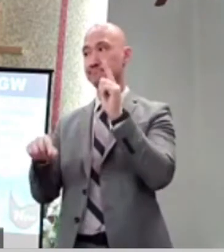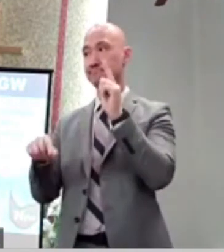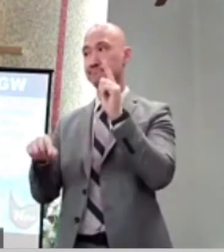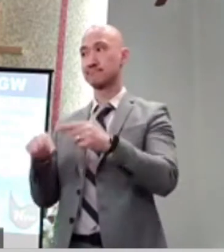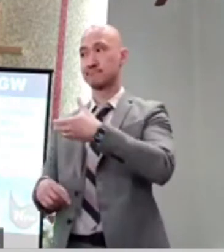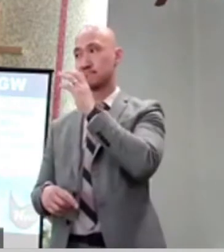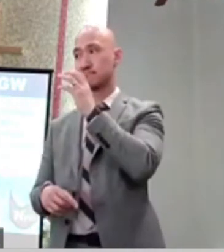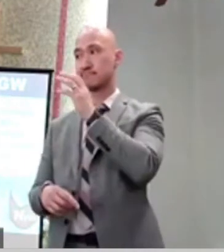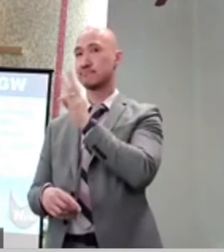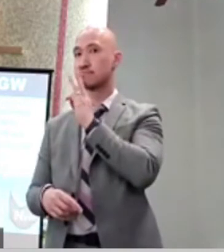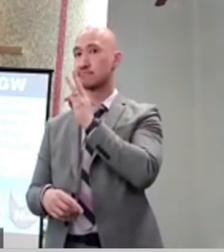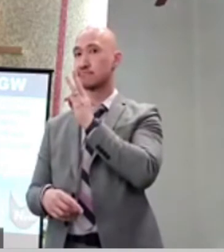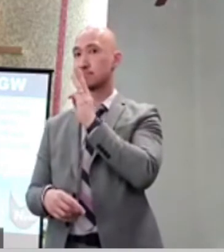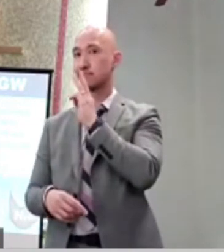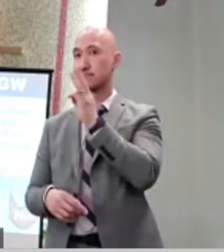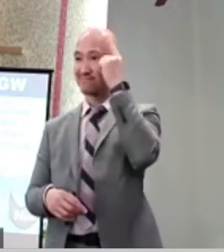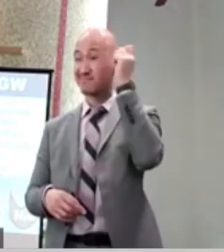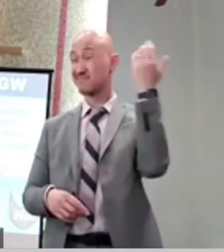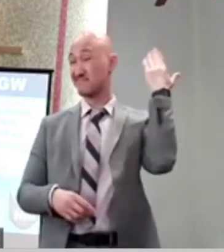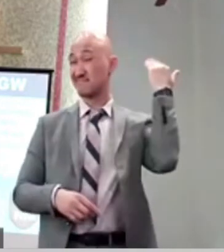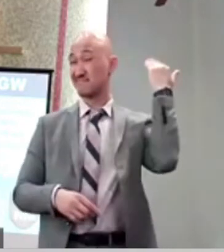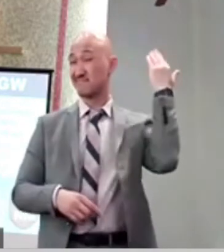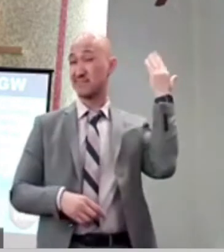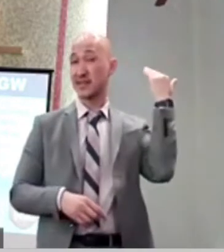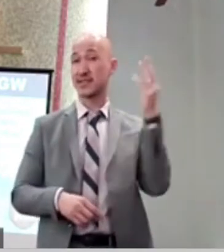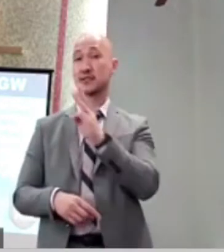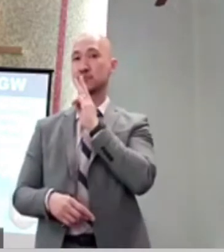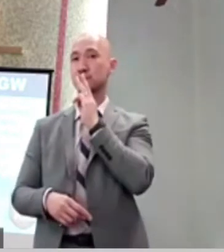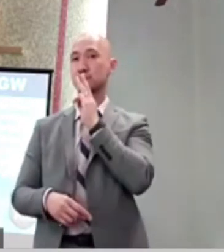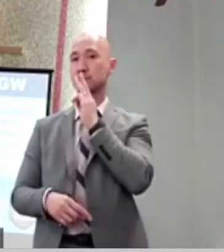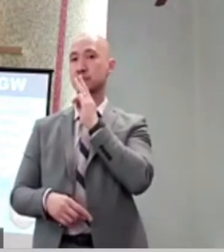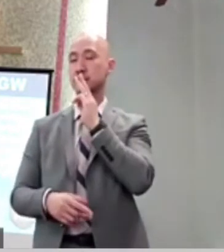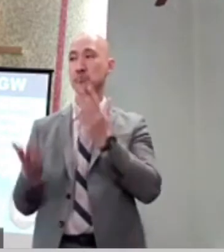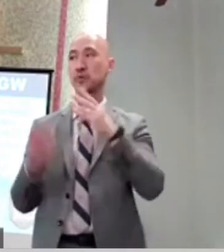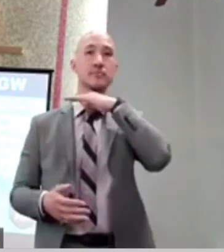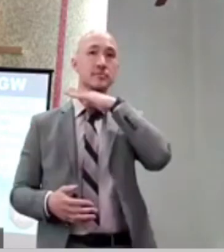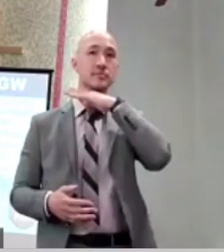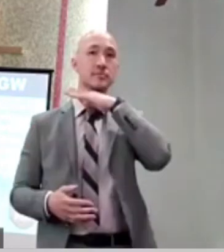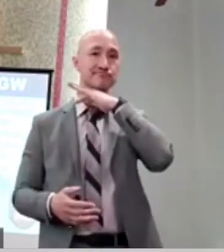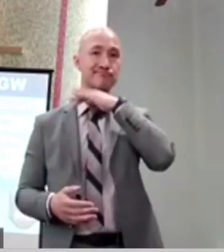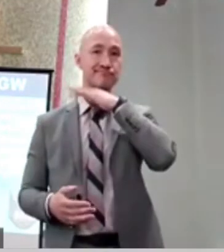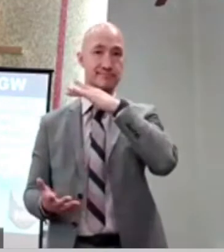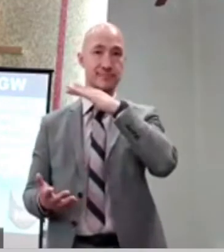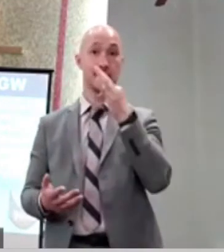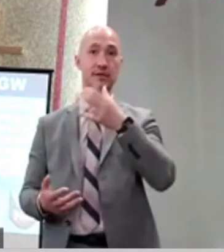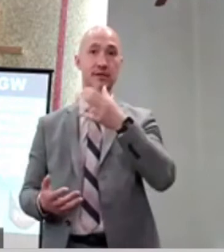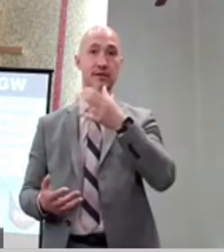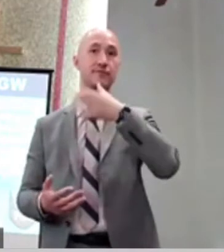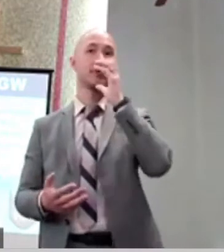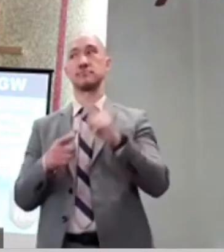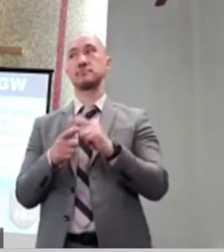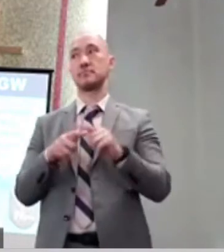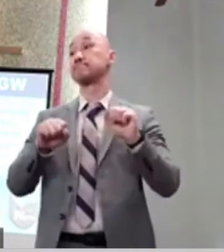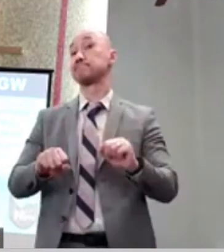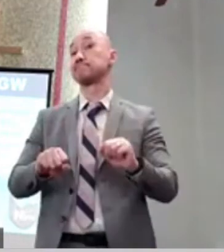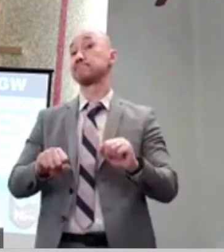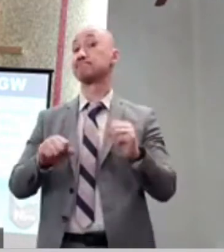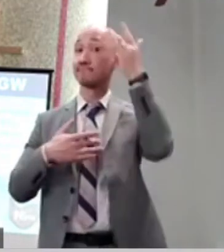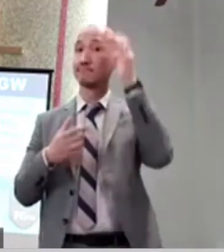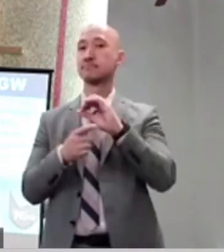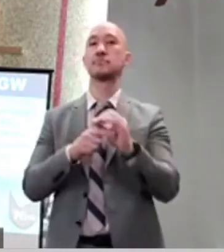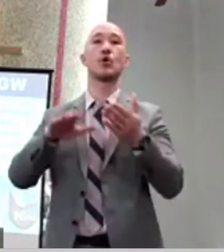So the only healthy thing to drink back then was either brand new grape juice, which typically didn't last long, because what